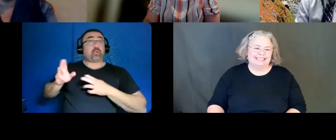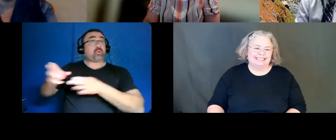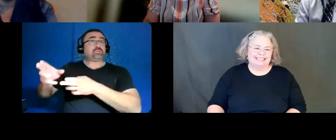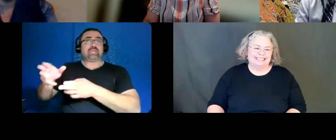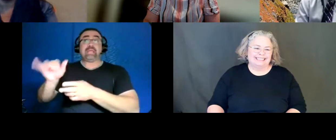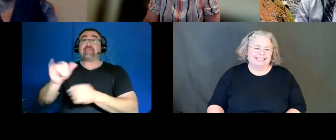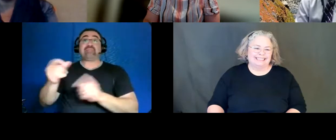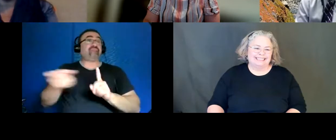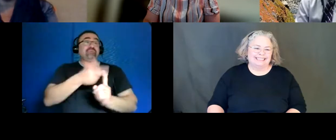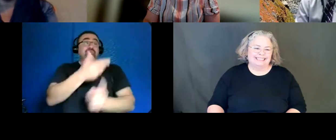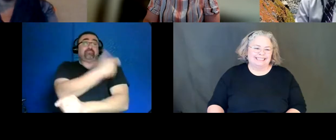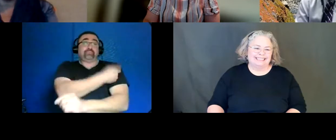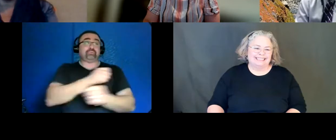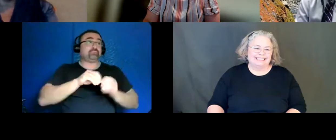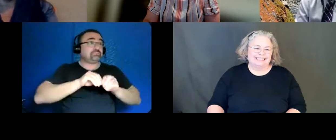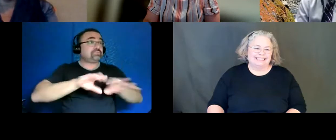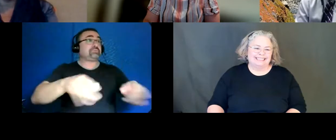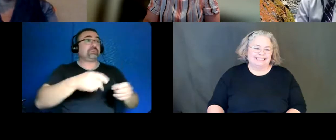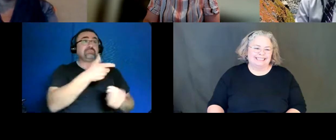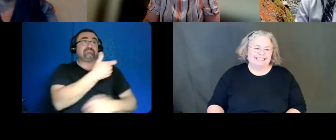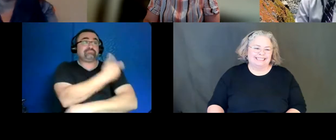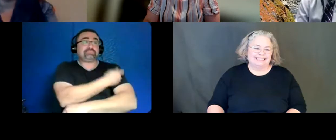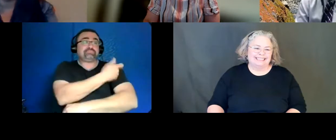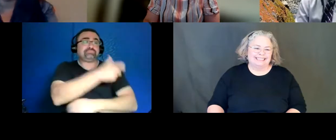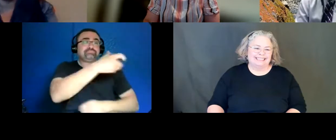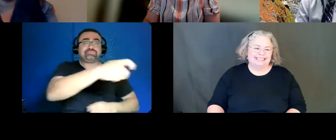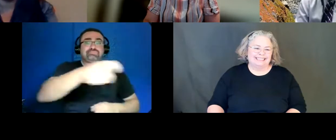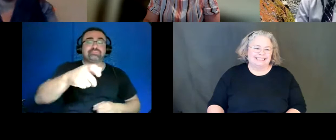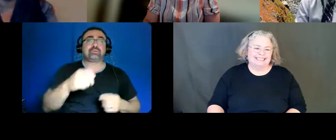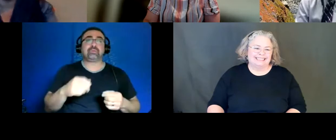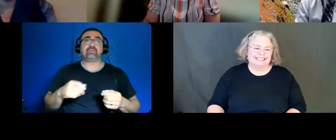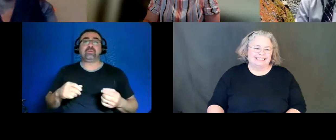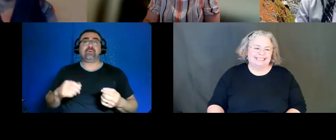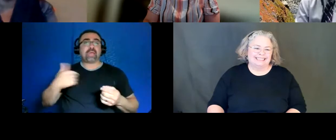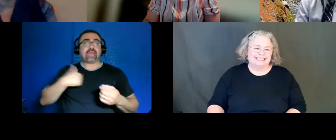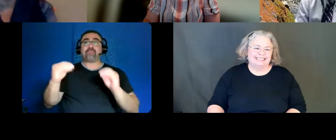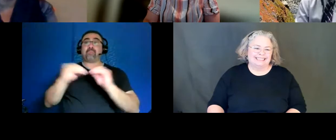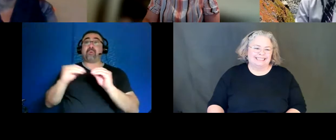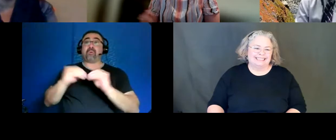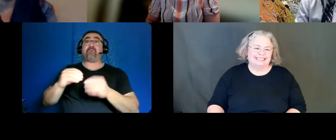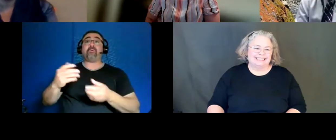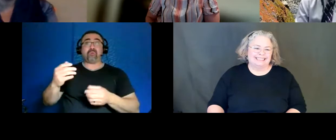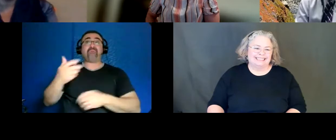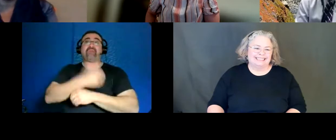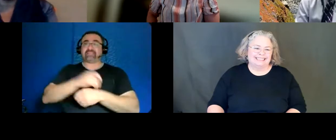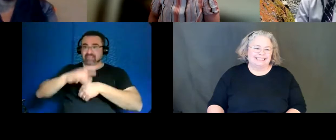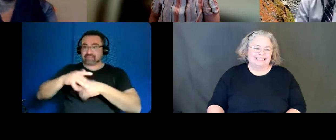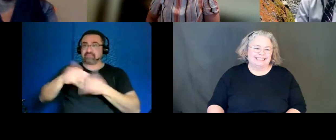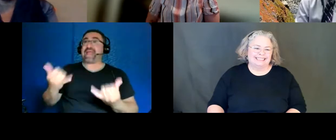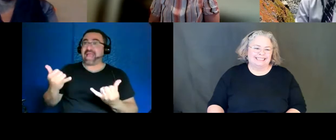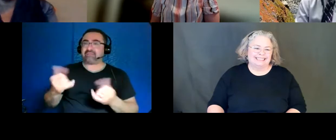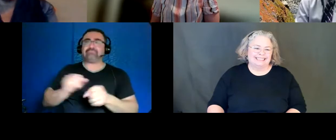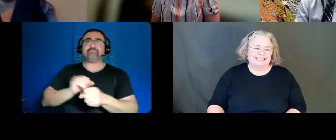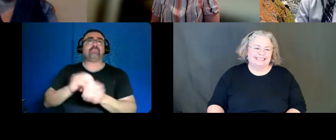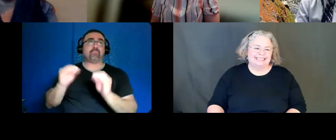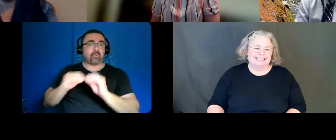first rolled out our vaccination one. We have a lot more vaccine available now. So